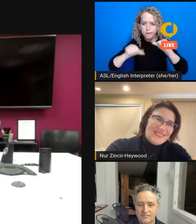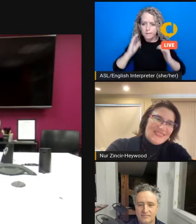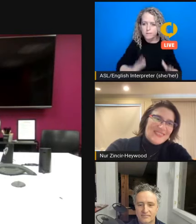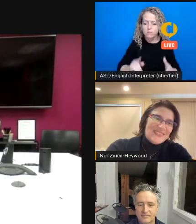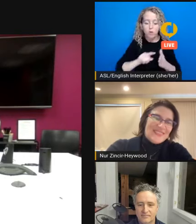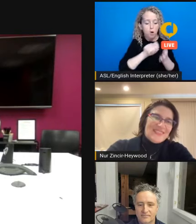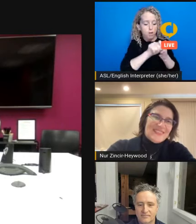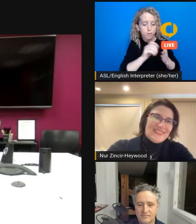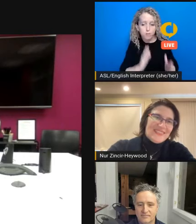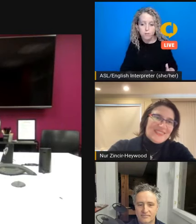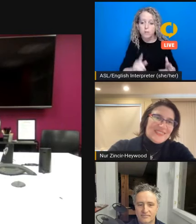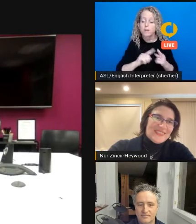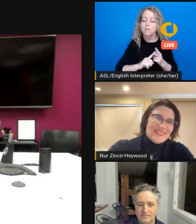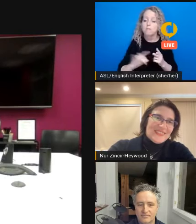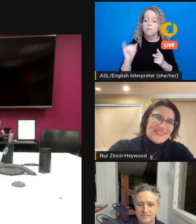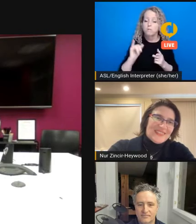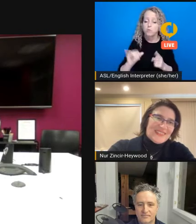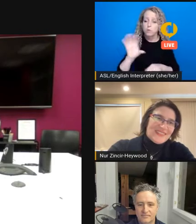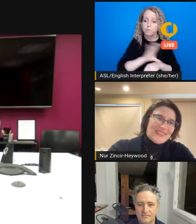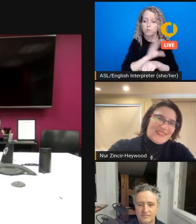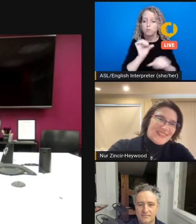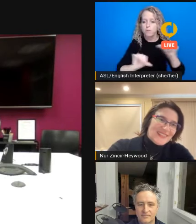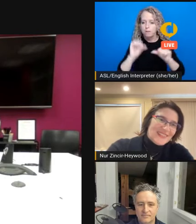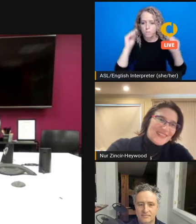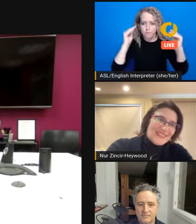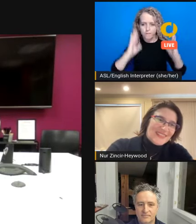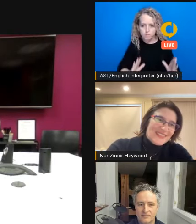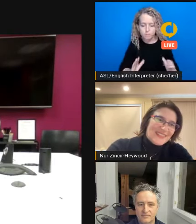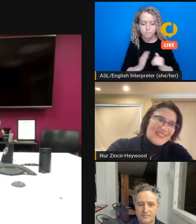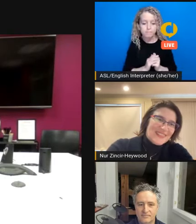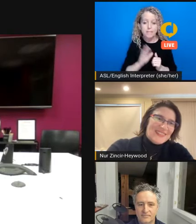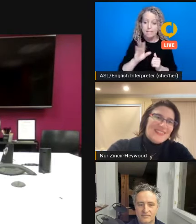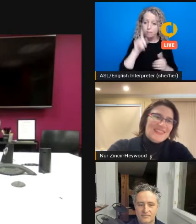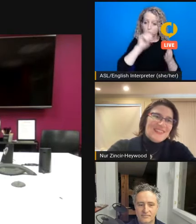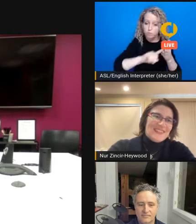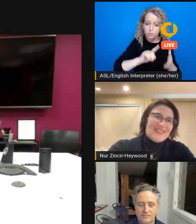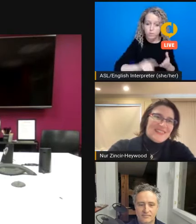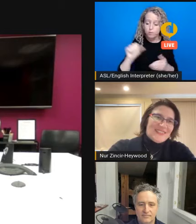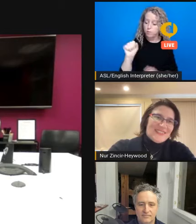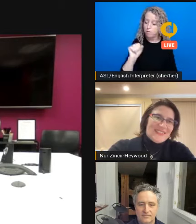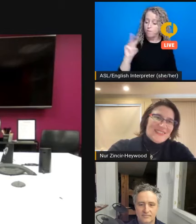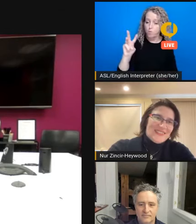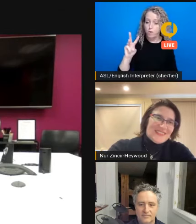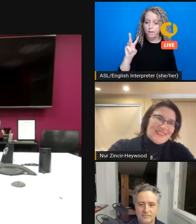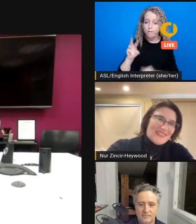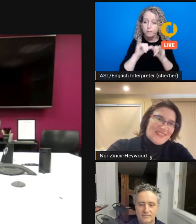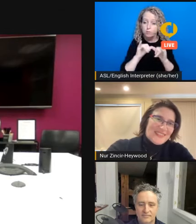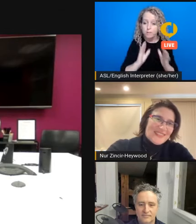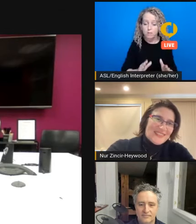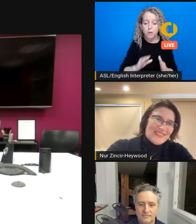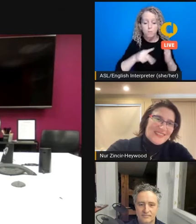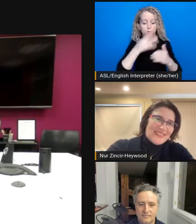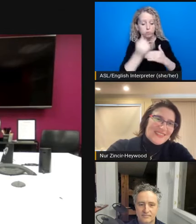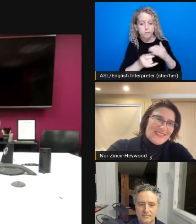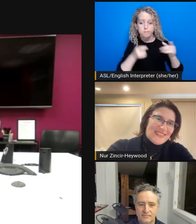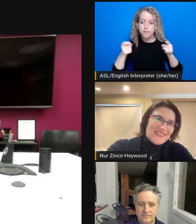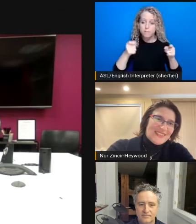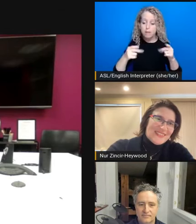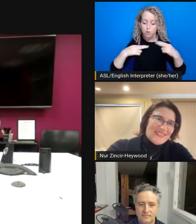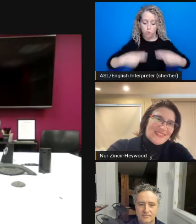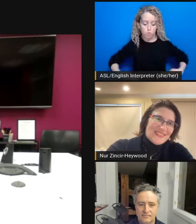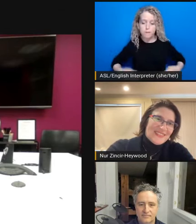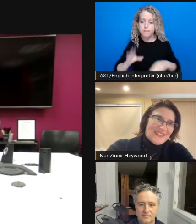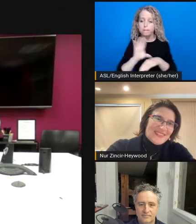computer science professor. His research intersecting software engineering, project management, and human-computer